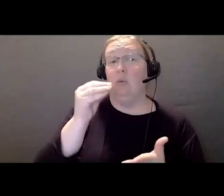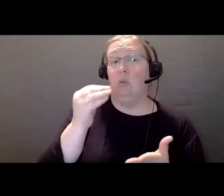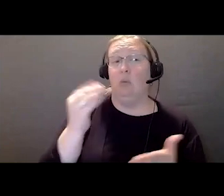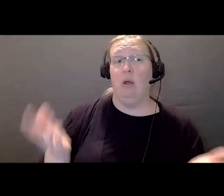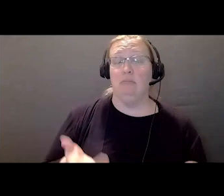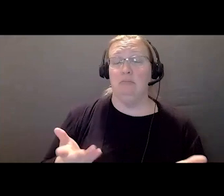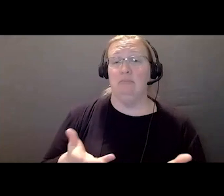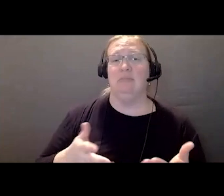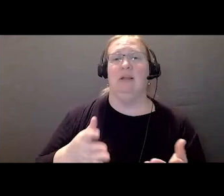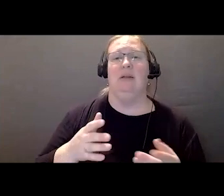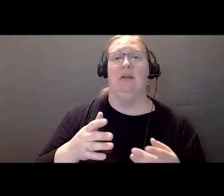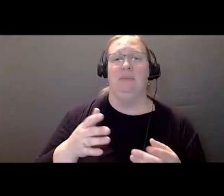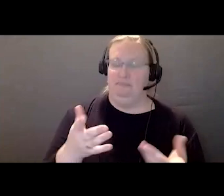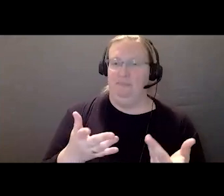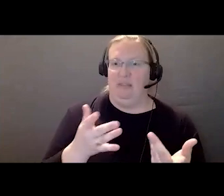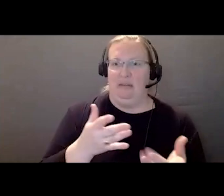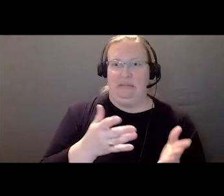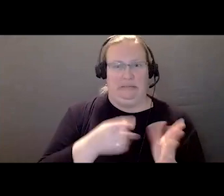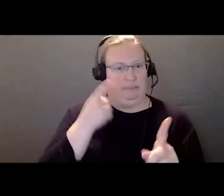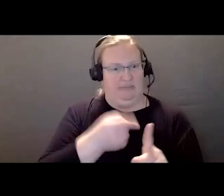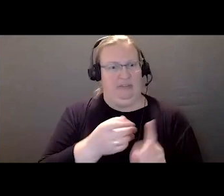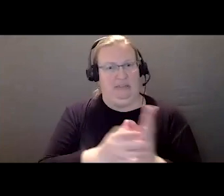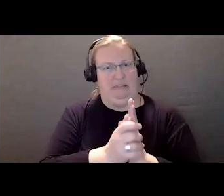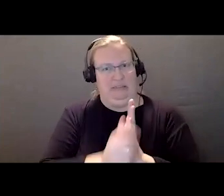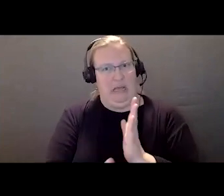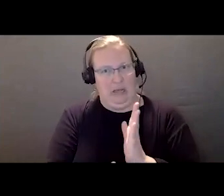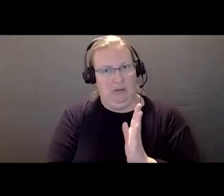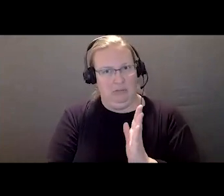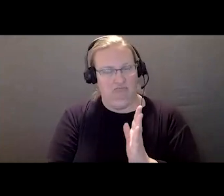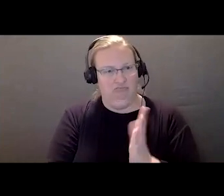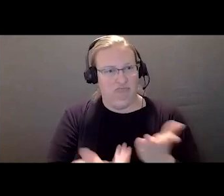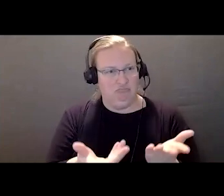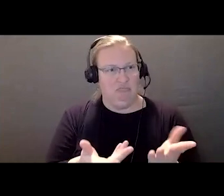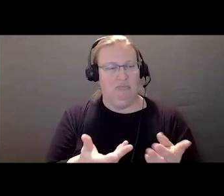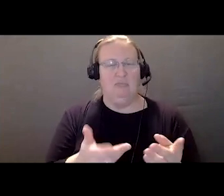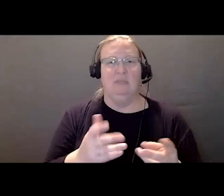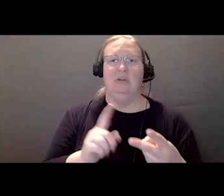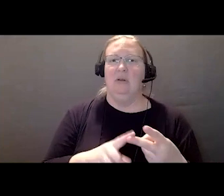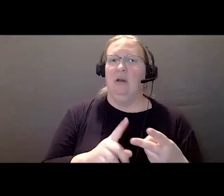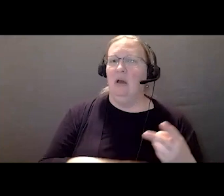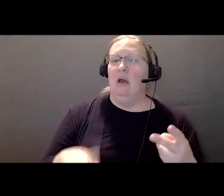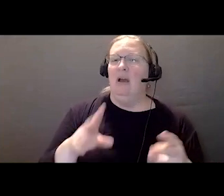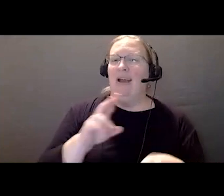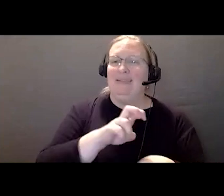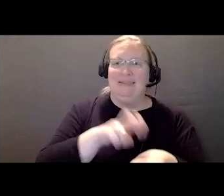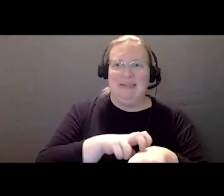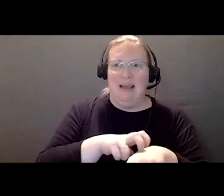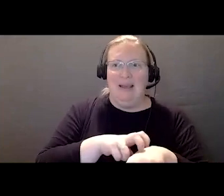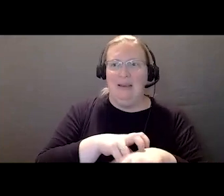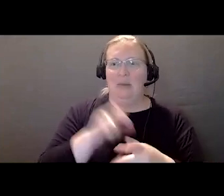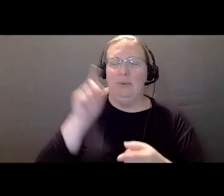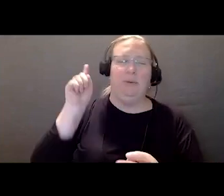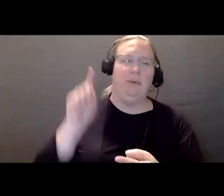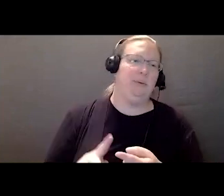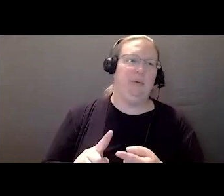the particular industry. Two, it reduced my anxiety because they were so welcoming,